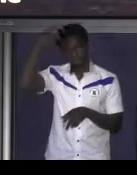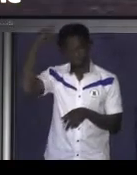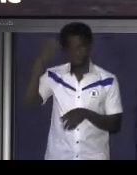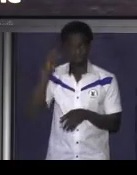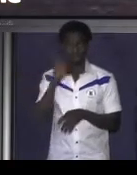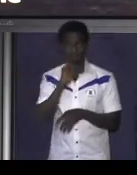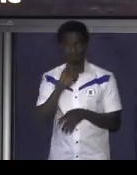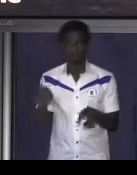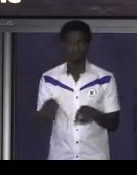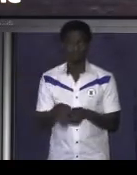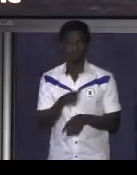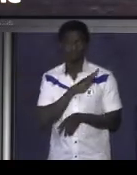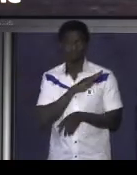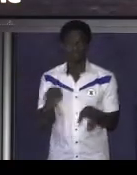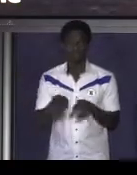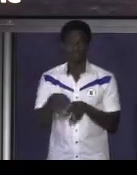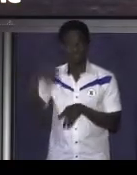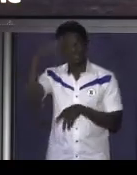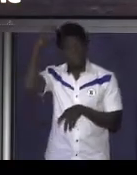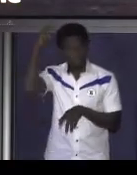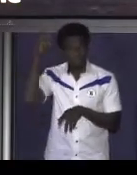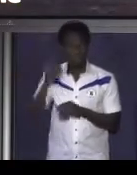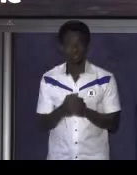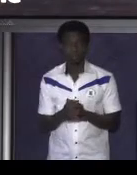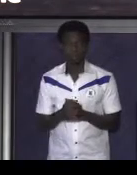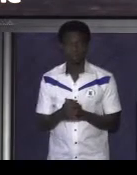He is as brave as a lion.